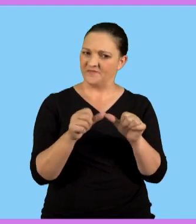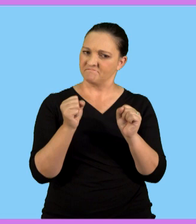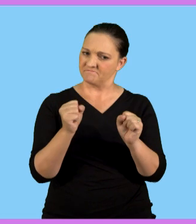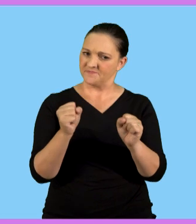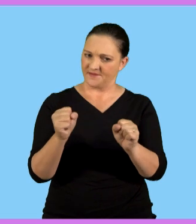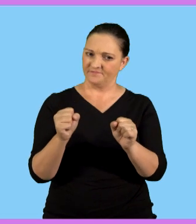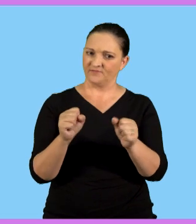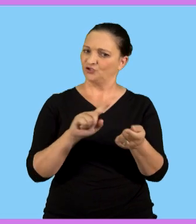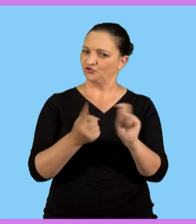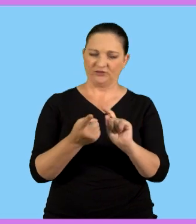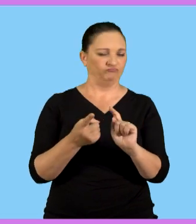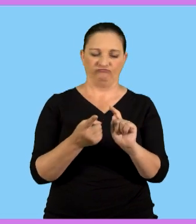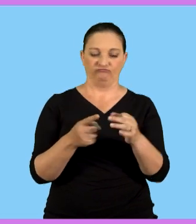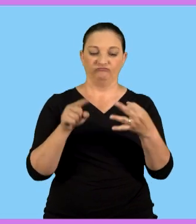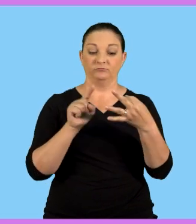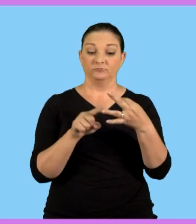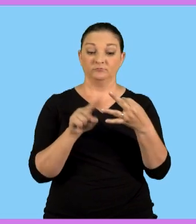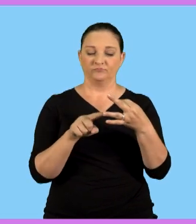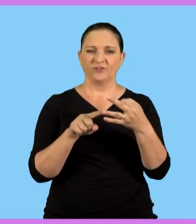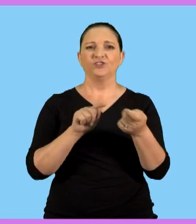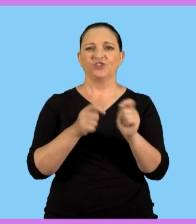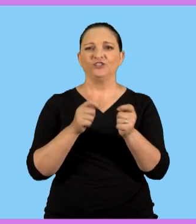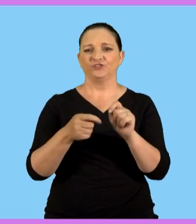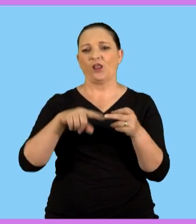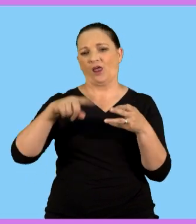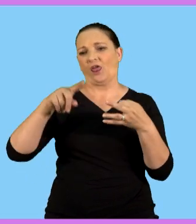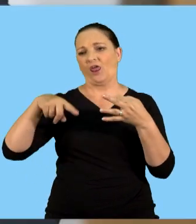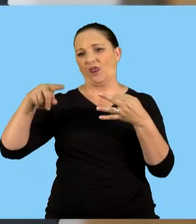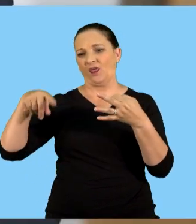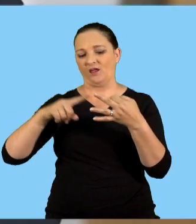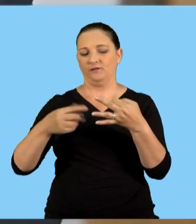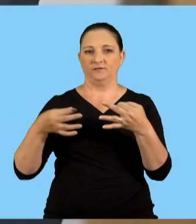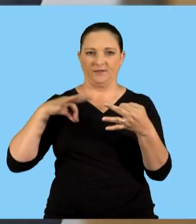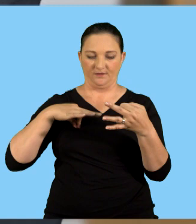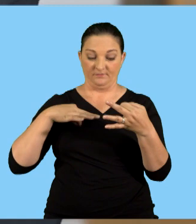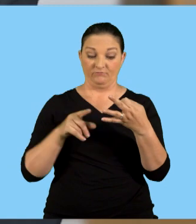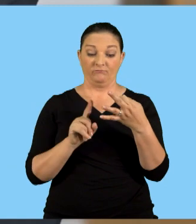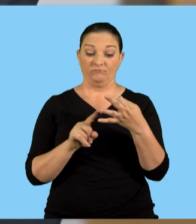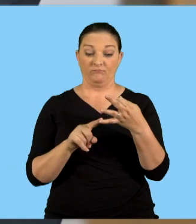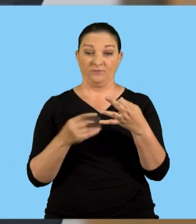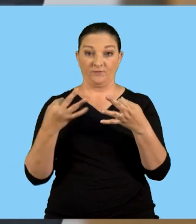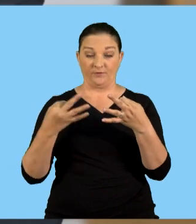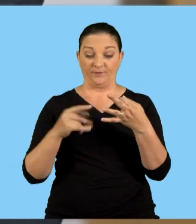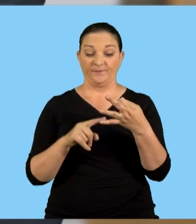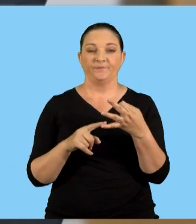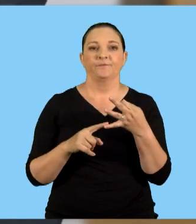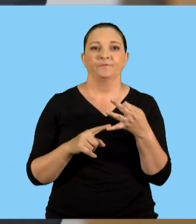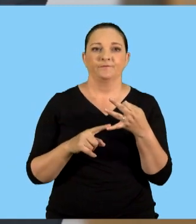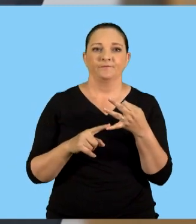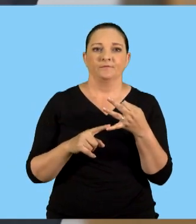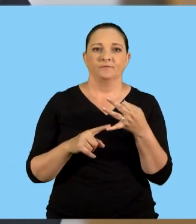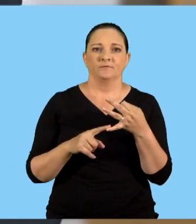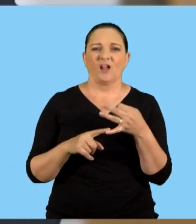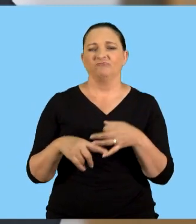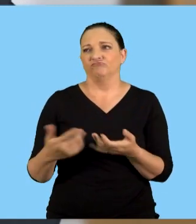change, and the other, of course, changes every month. And the third type of income